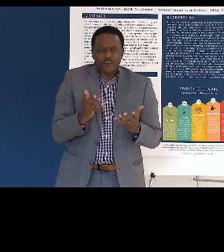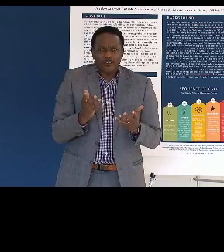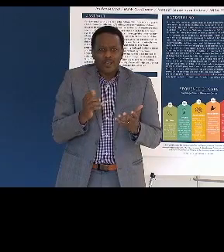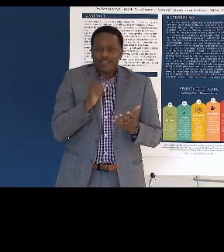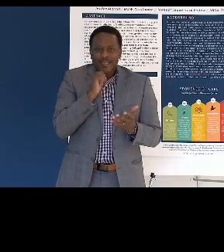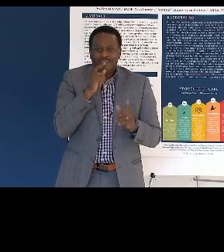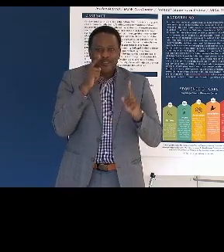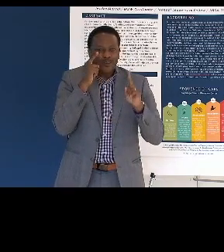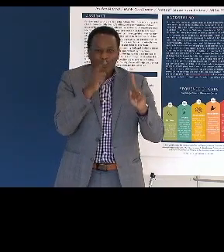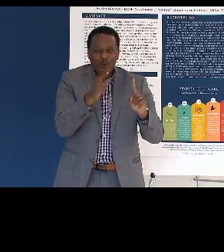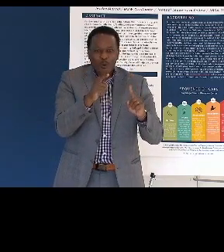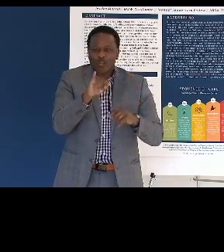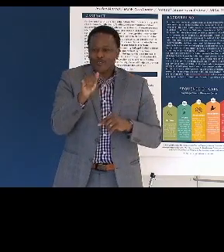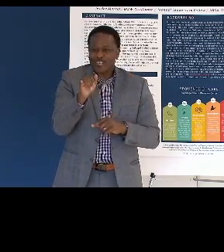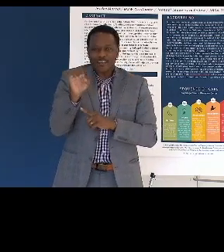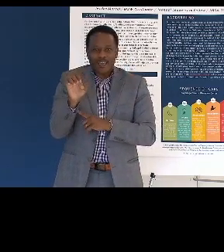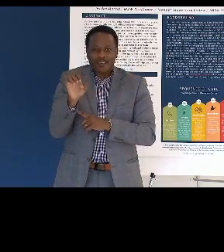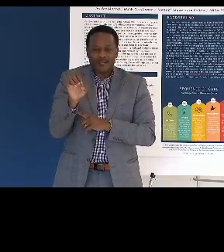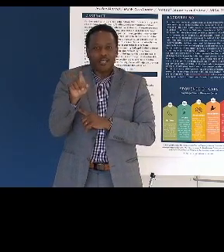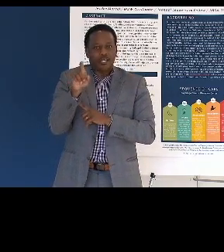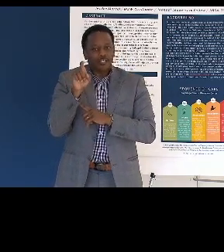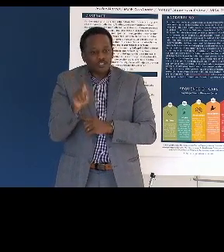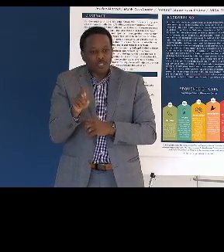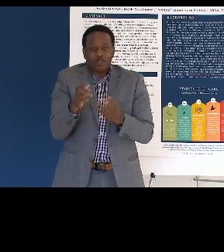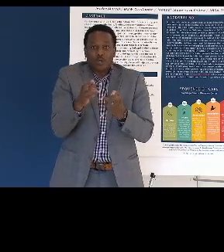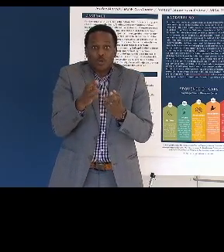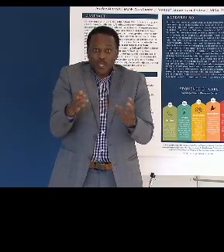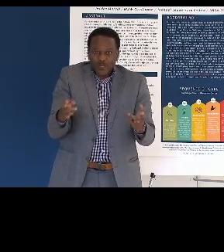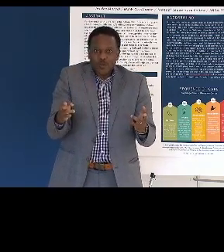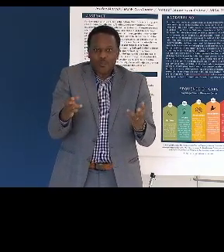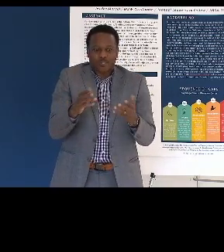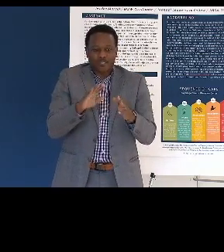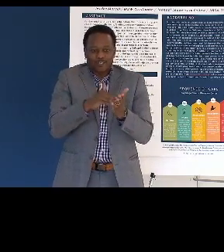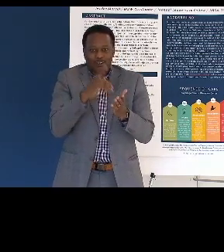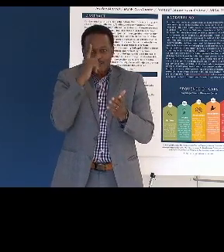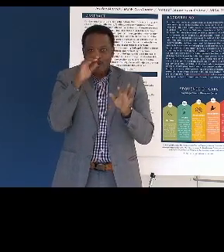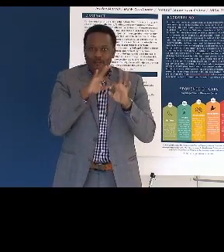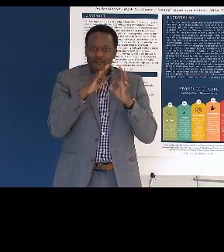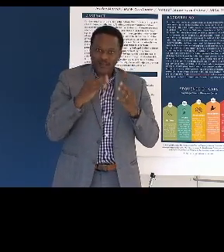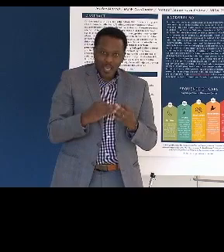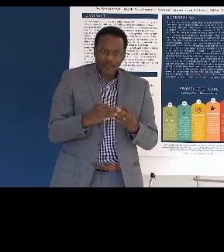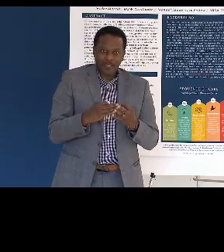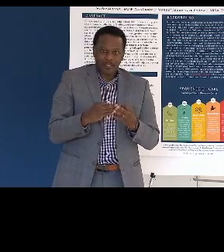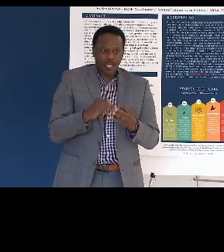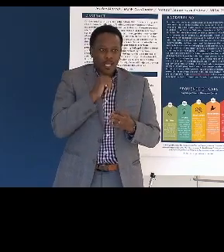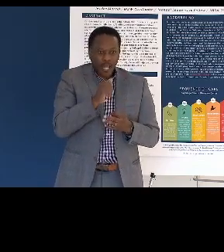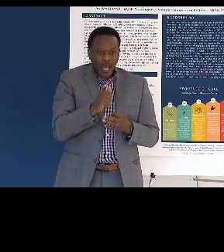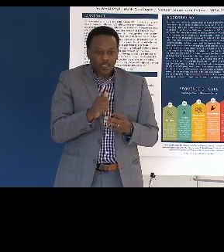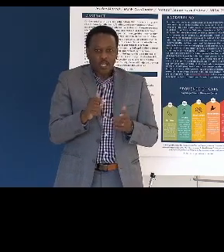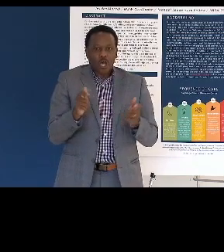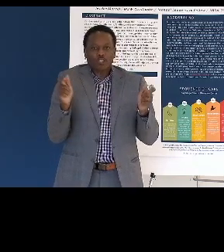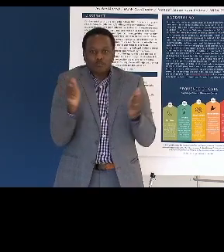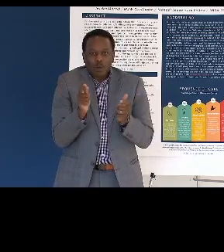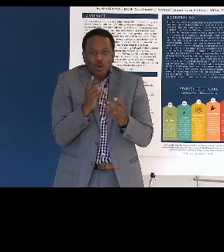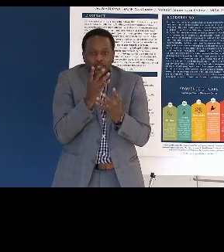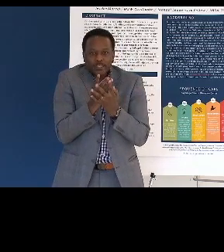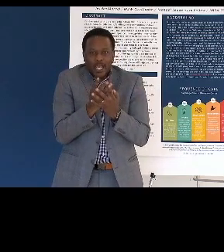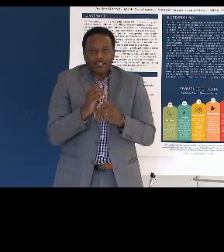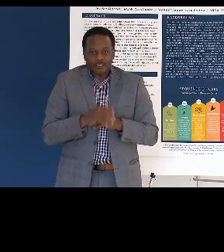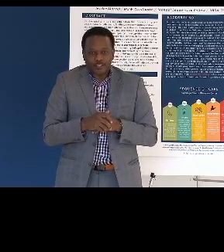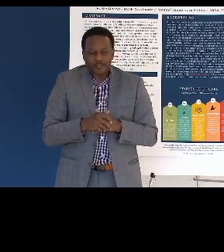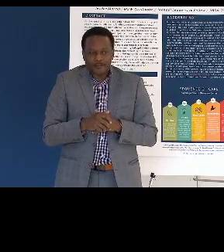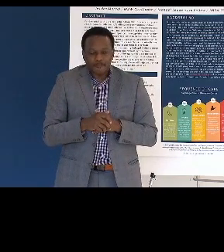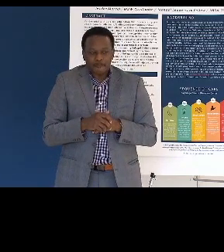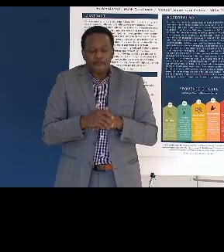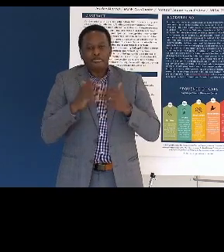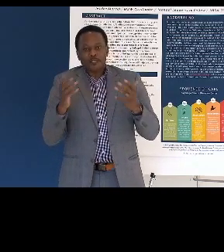Jane Edna. It was to be a resource center for families, not a mini DH. So some